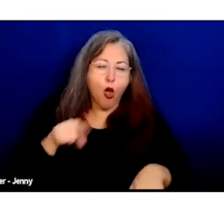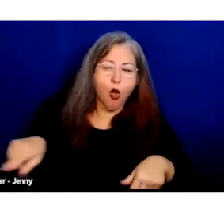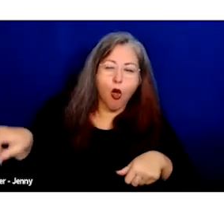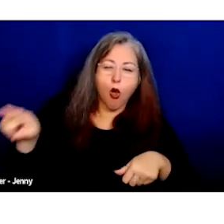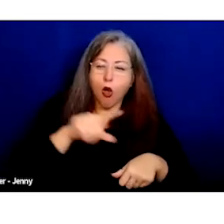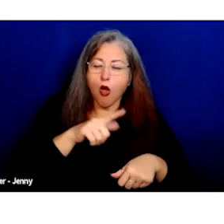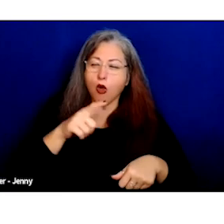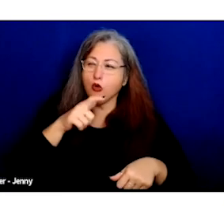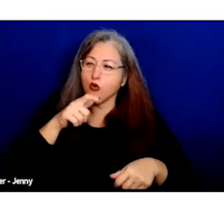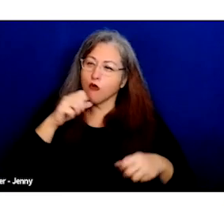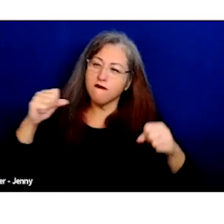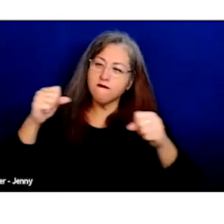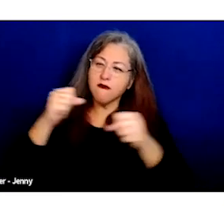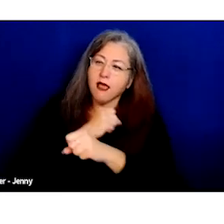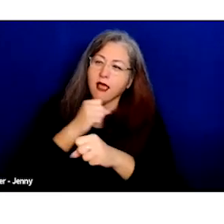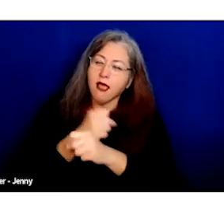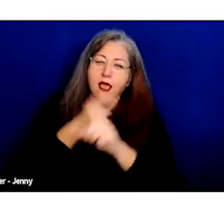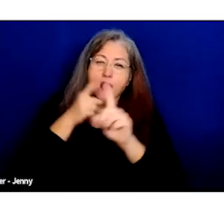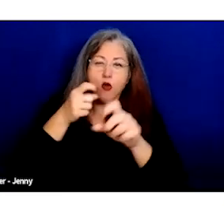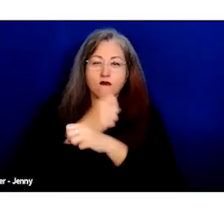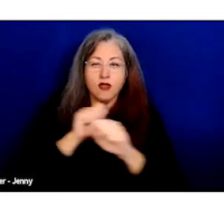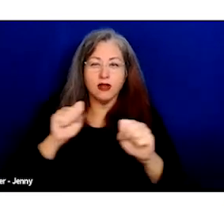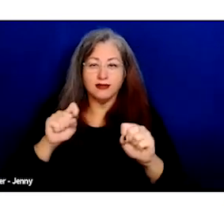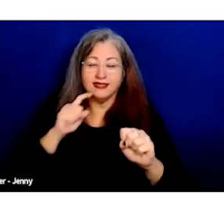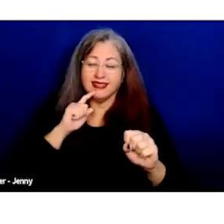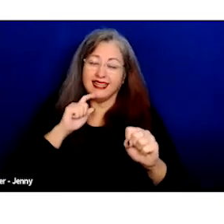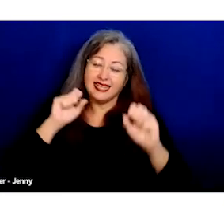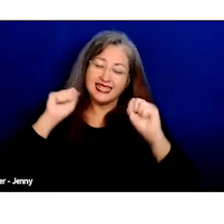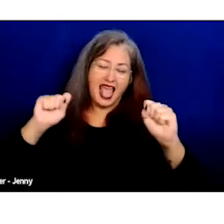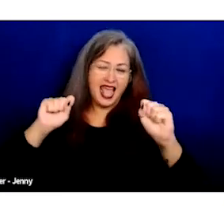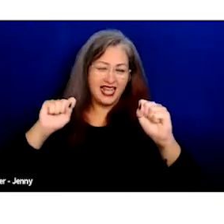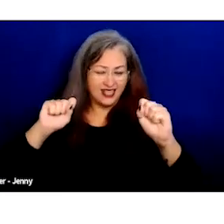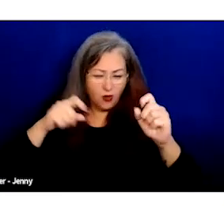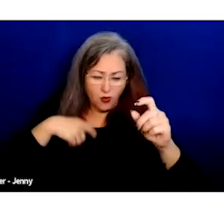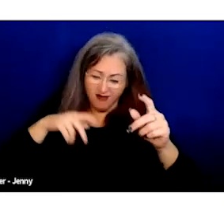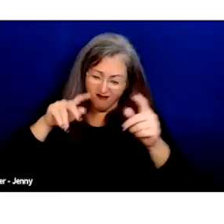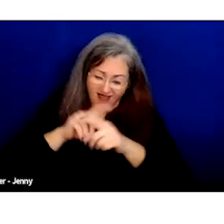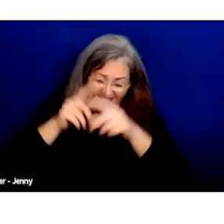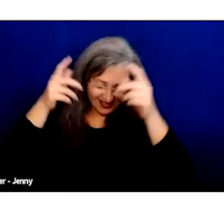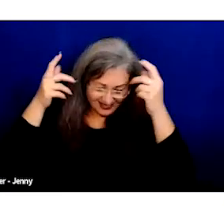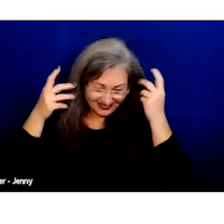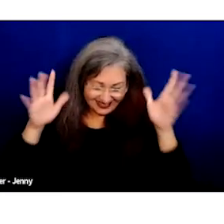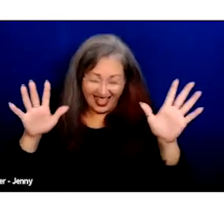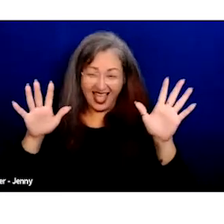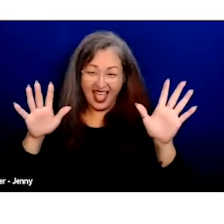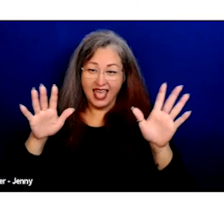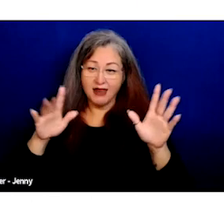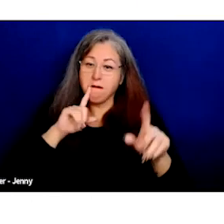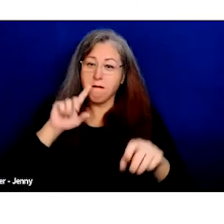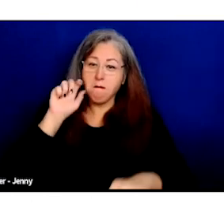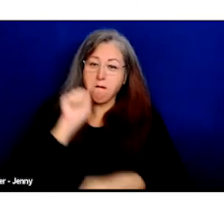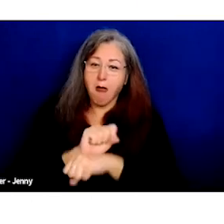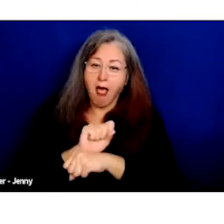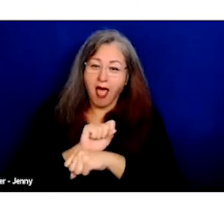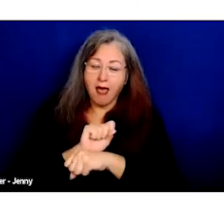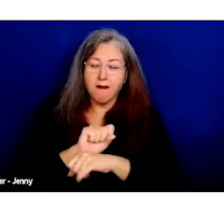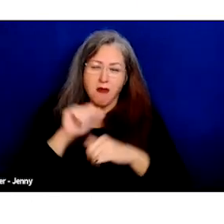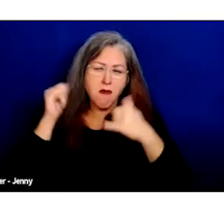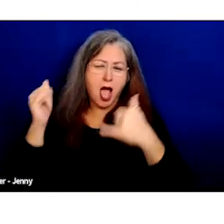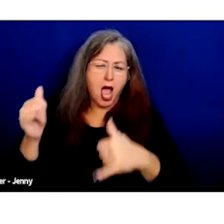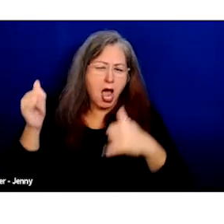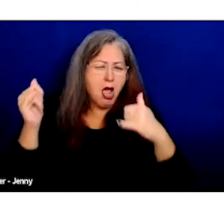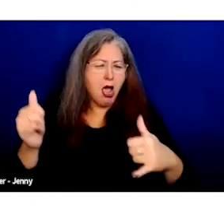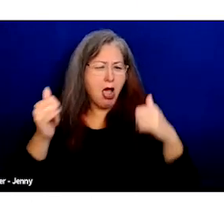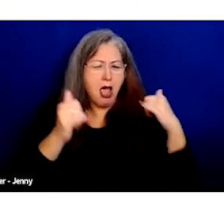We did it. We're fucking done. It is so. And you party and